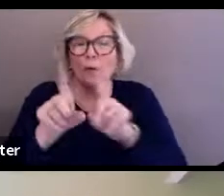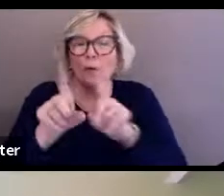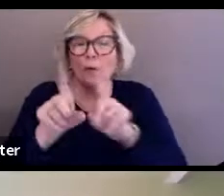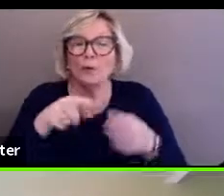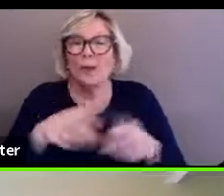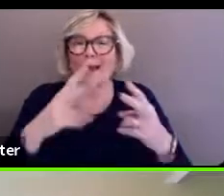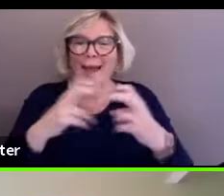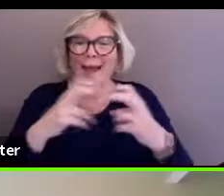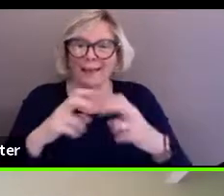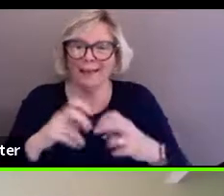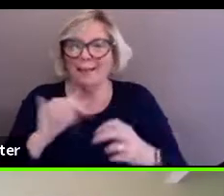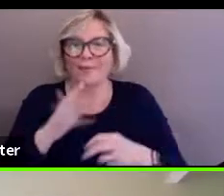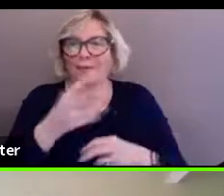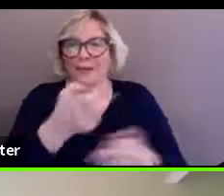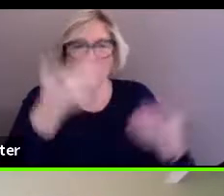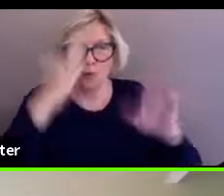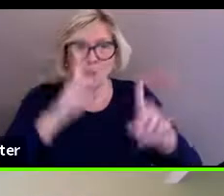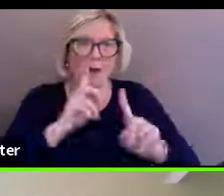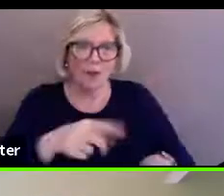question.